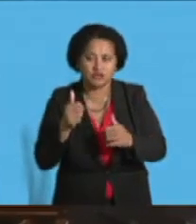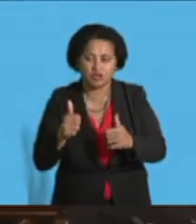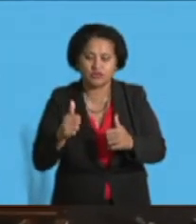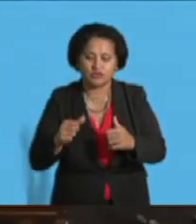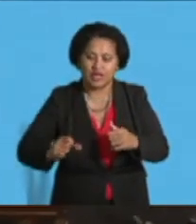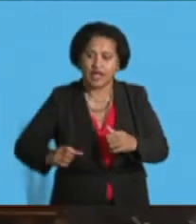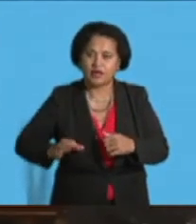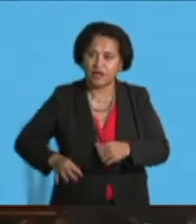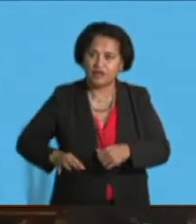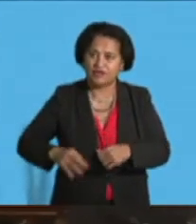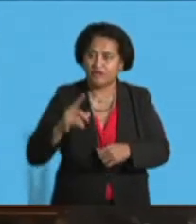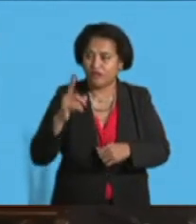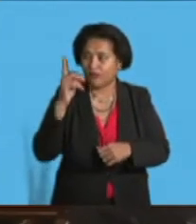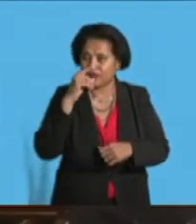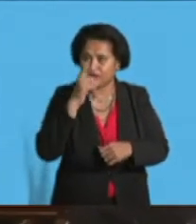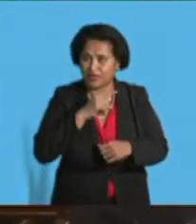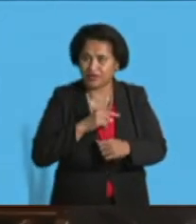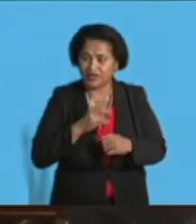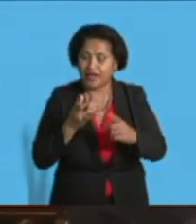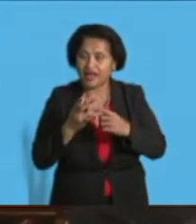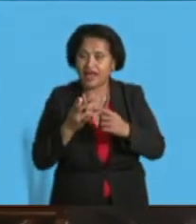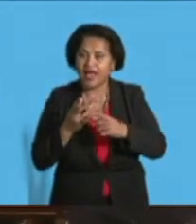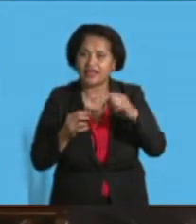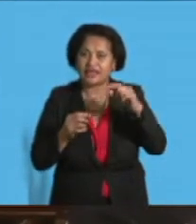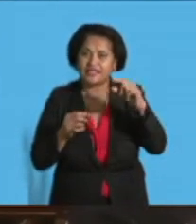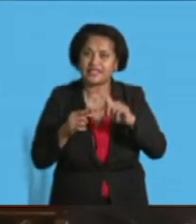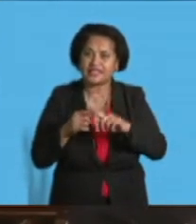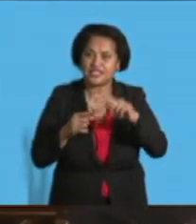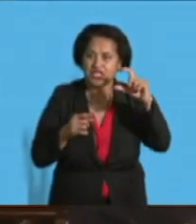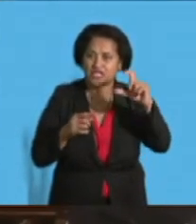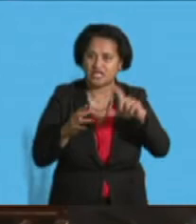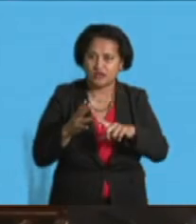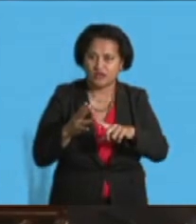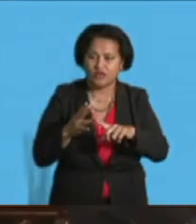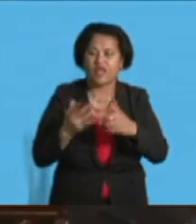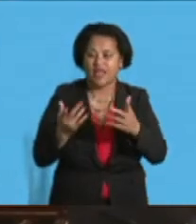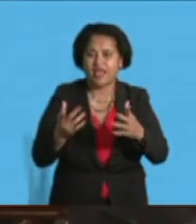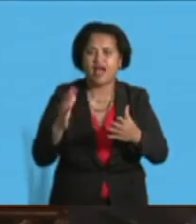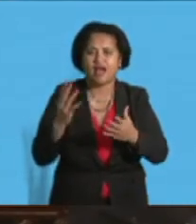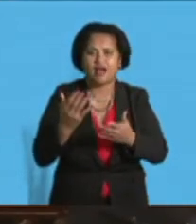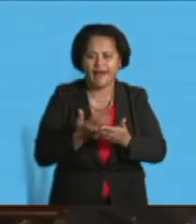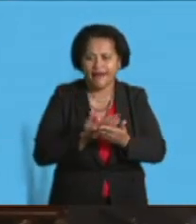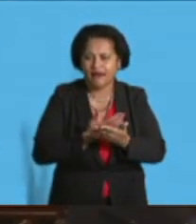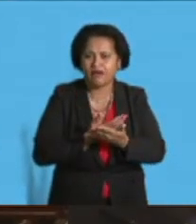for people and other ecosystems. It is therefore important to explore initiatives